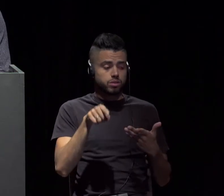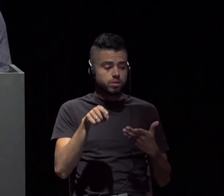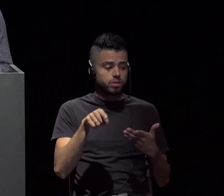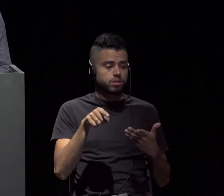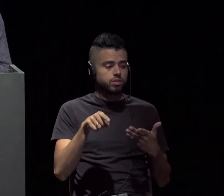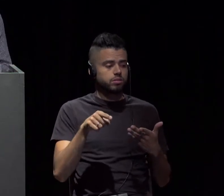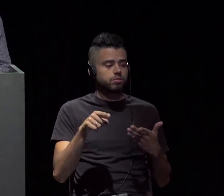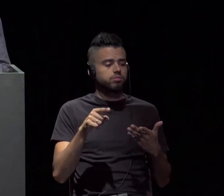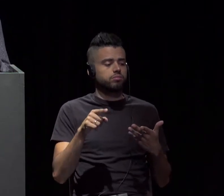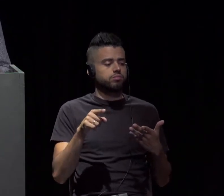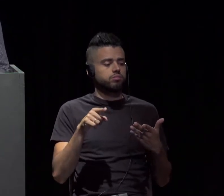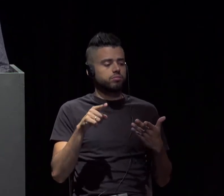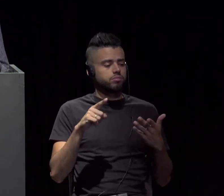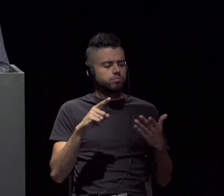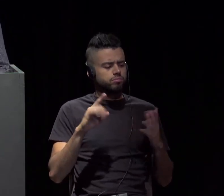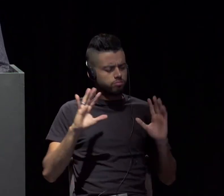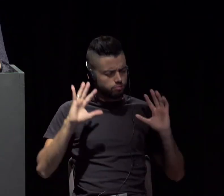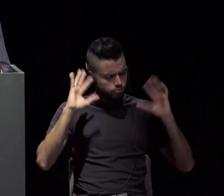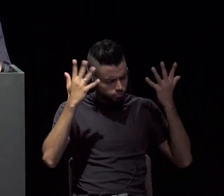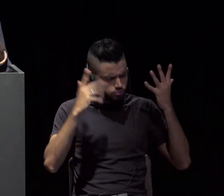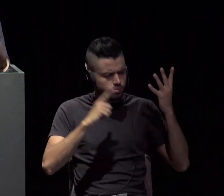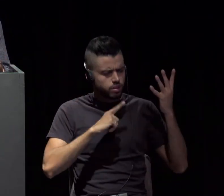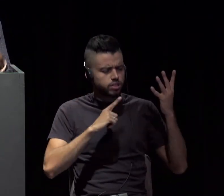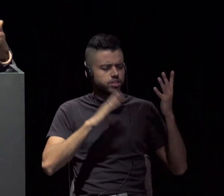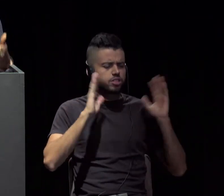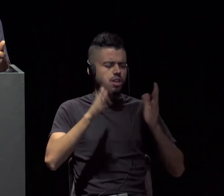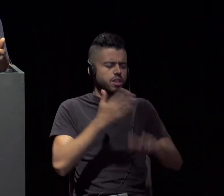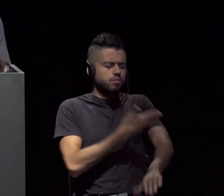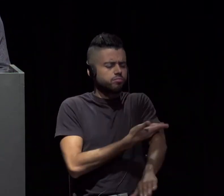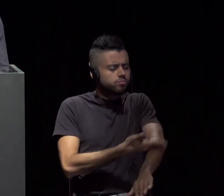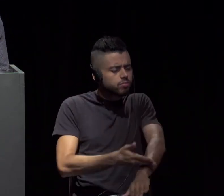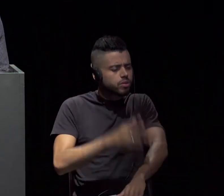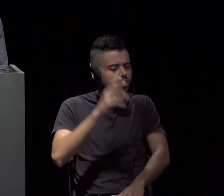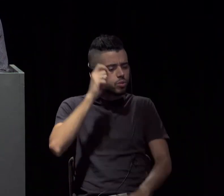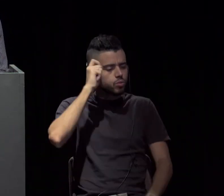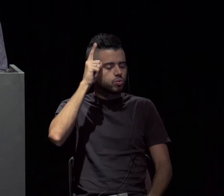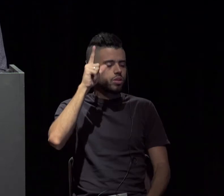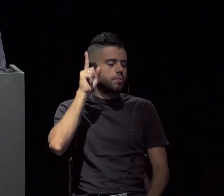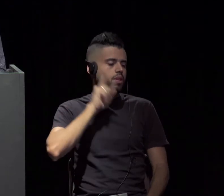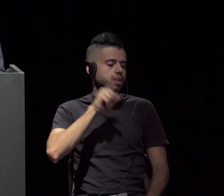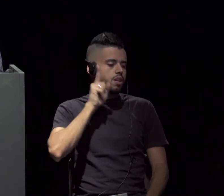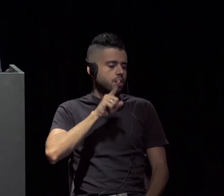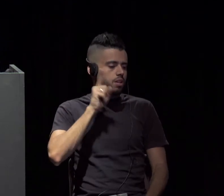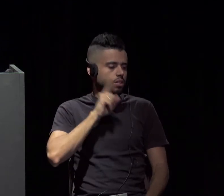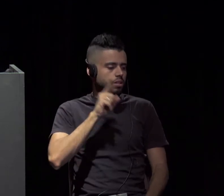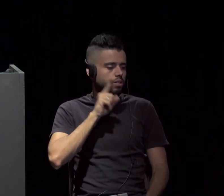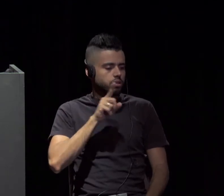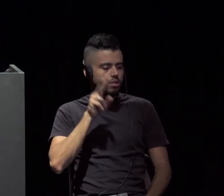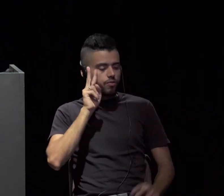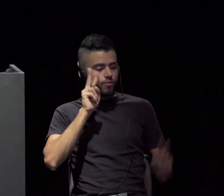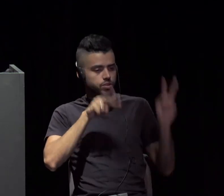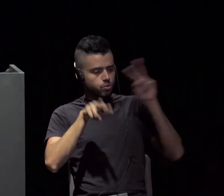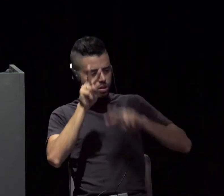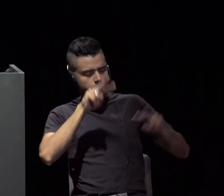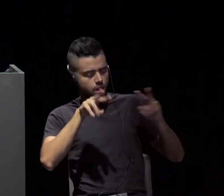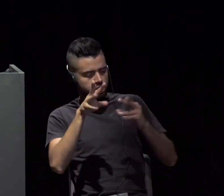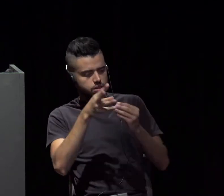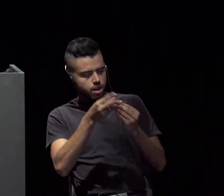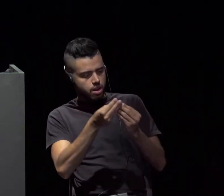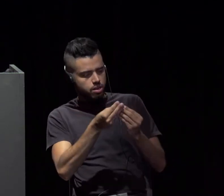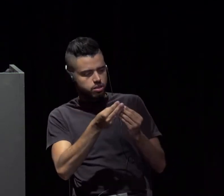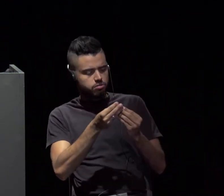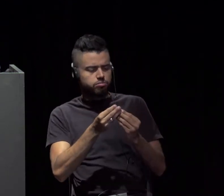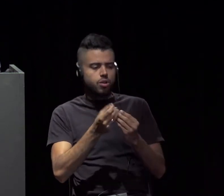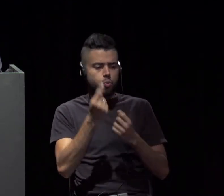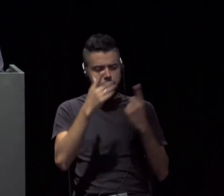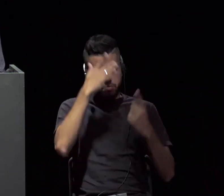neo-avant-garde, in which the artist instructs someone else to produce a work of art according to its set guideline. Rather,